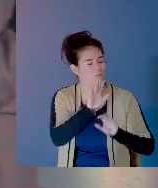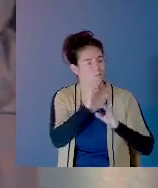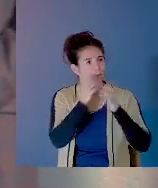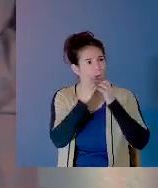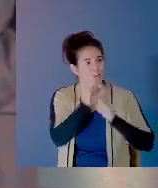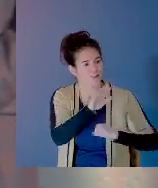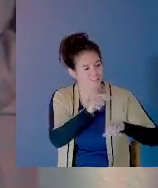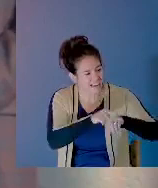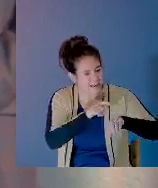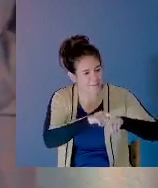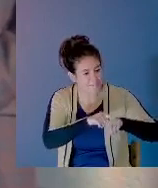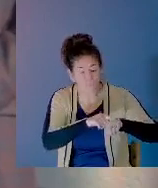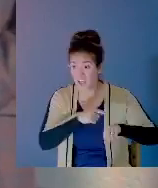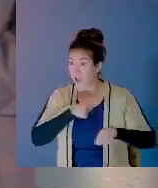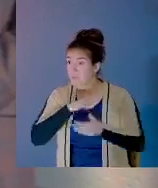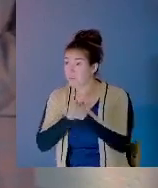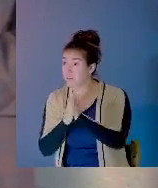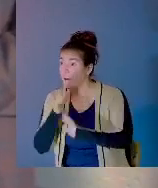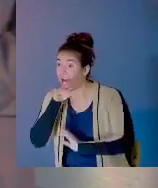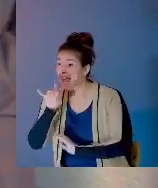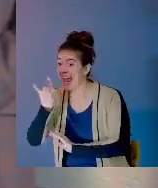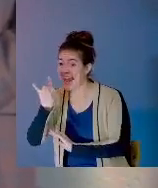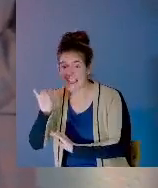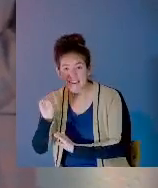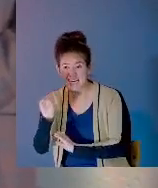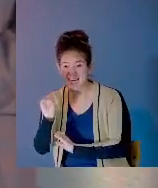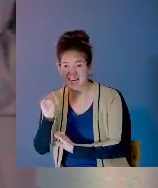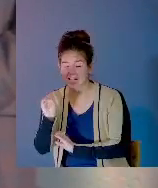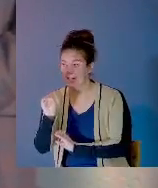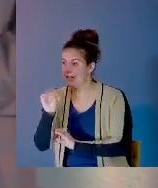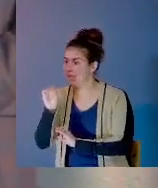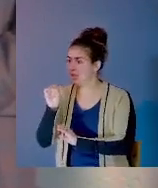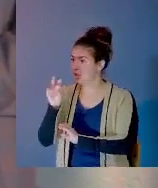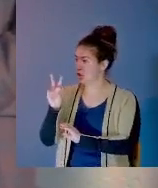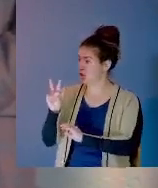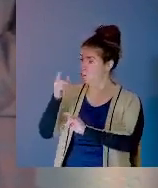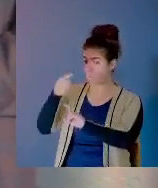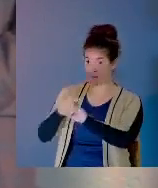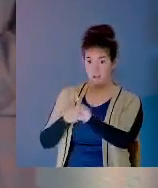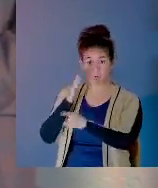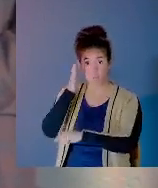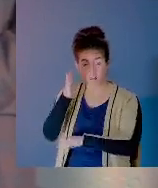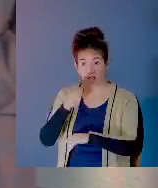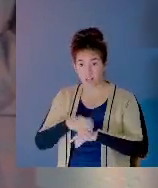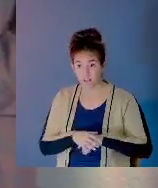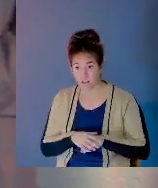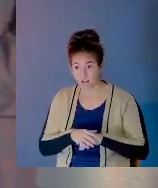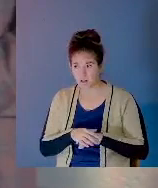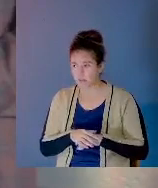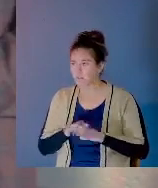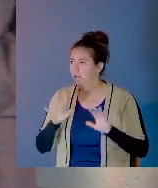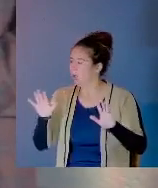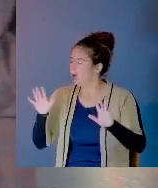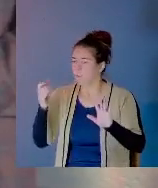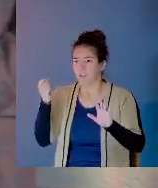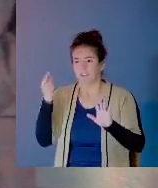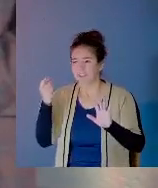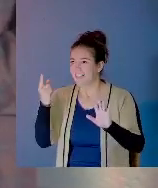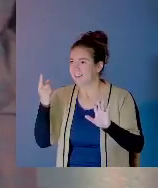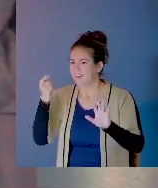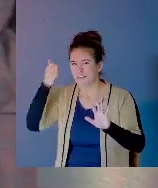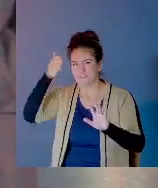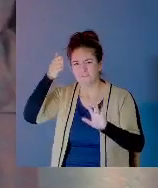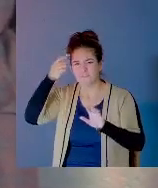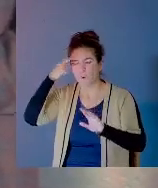80 in a year and 2 months. Wow. And so, you know, for all of us, let's get close to him. Yeah. Let's give